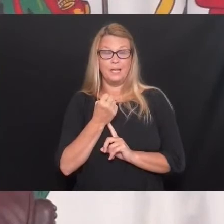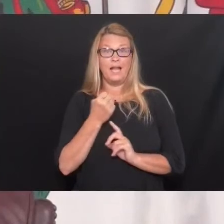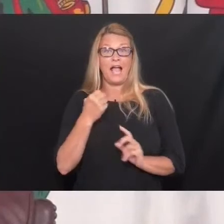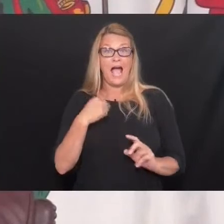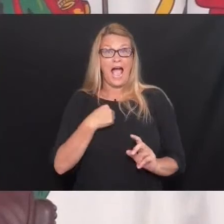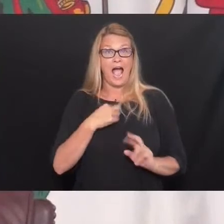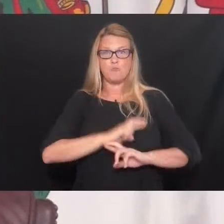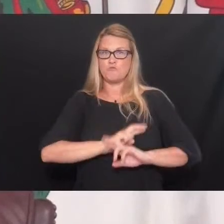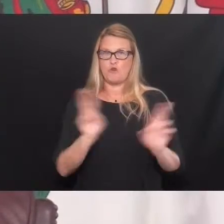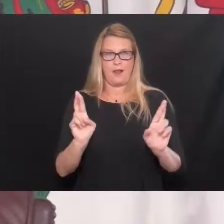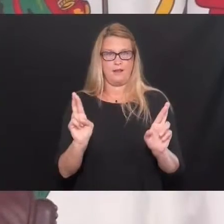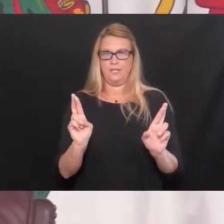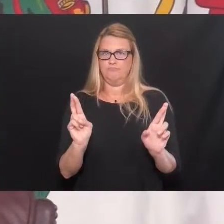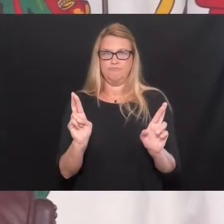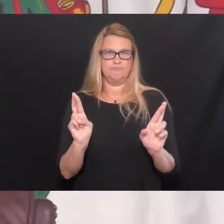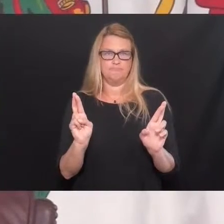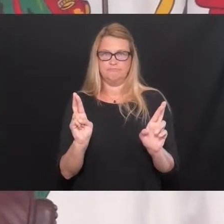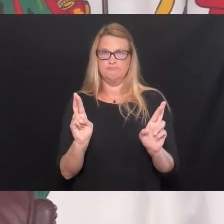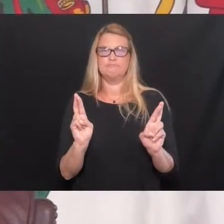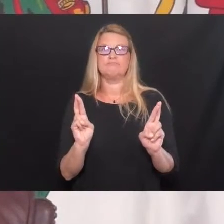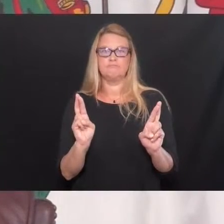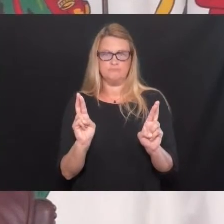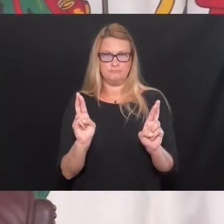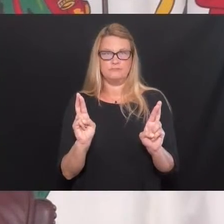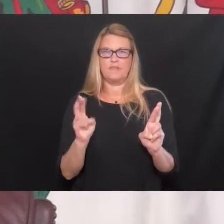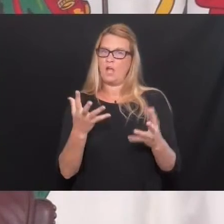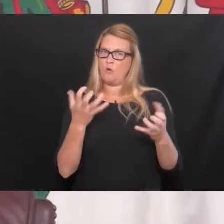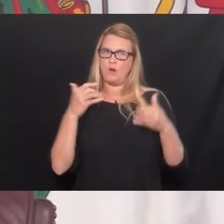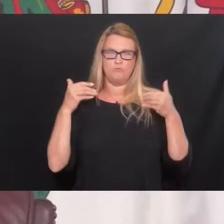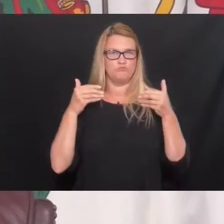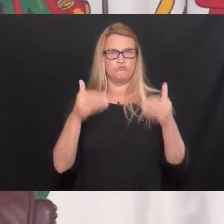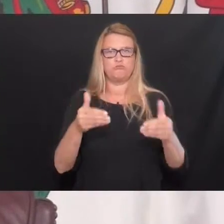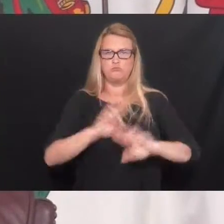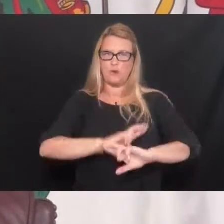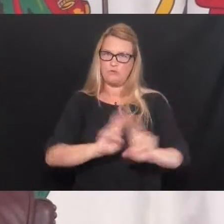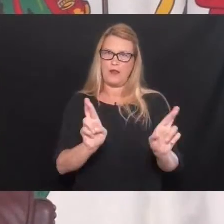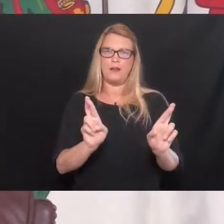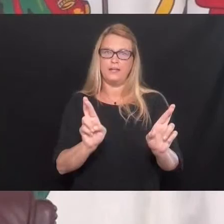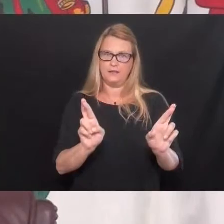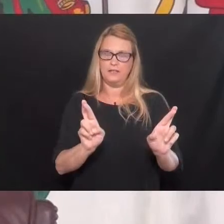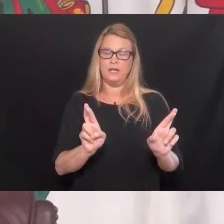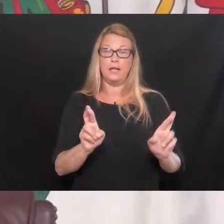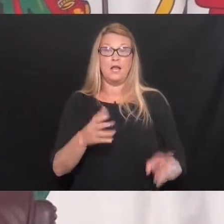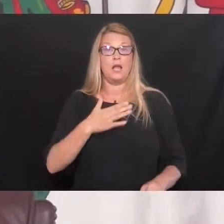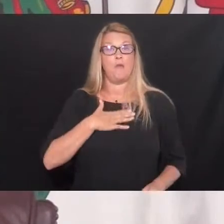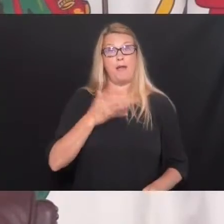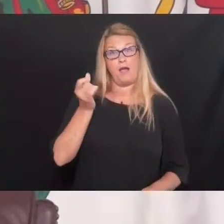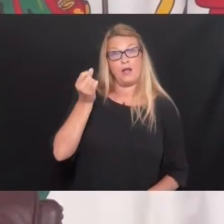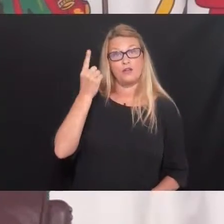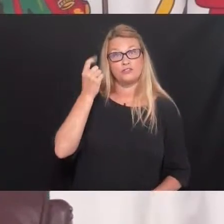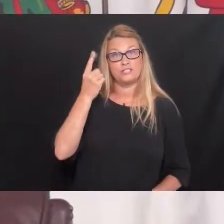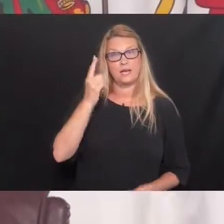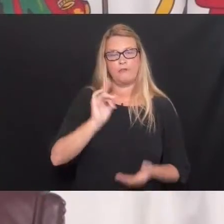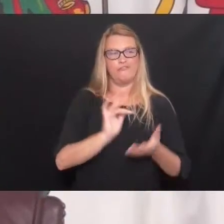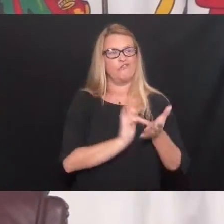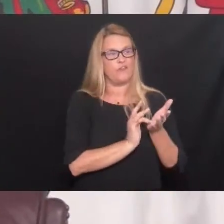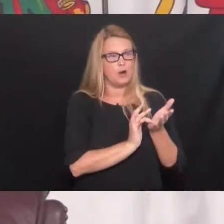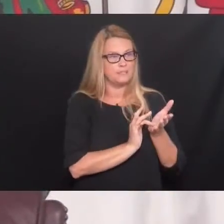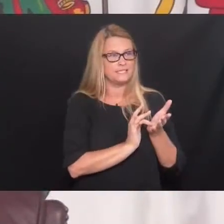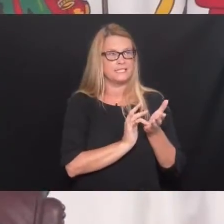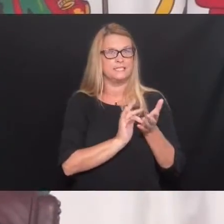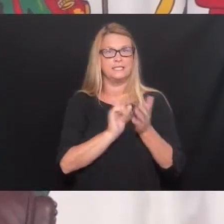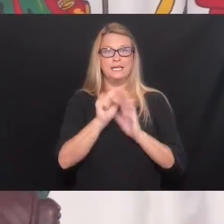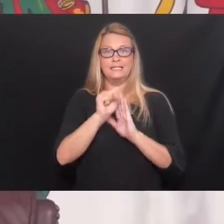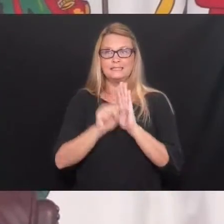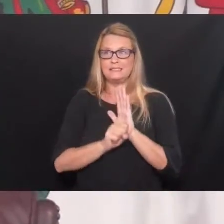I'm ready to go. I'm ready to go wholeheartedly. From what I understand, the pharmacies, the state, everybody signed